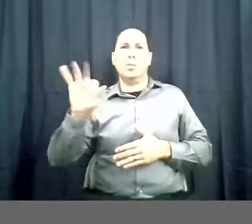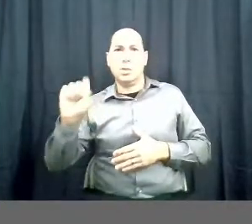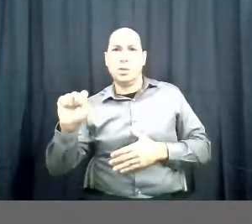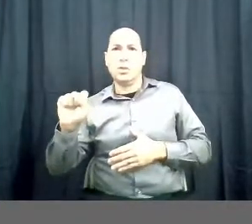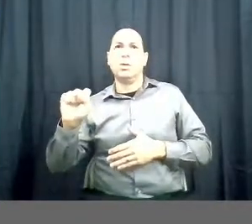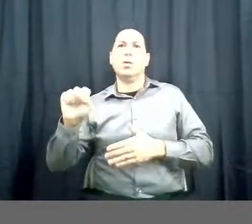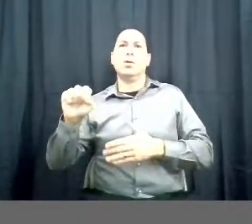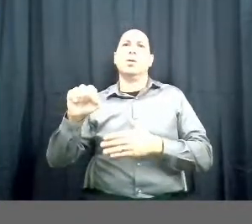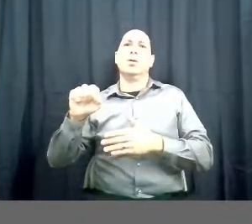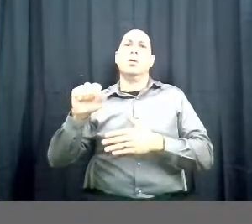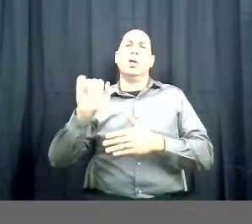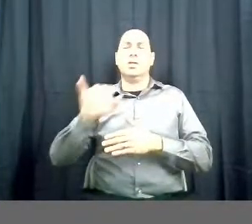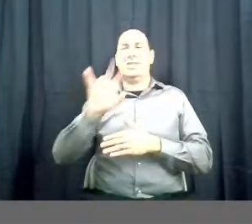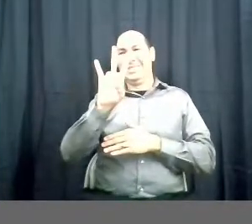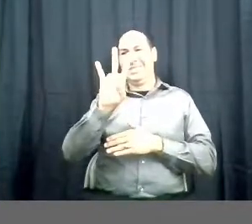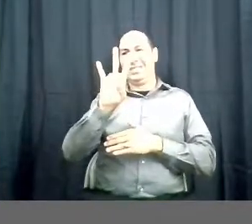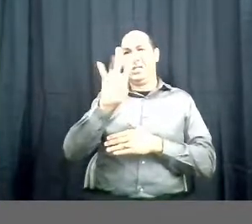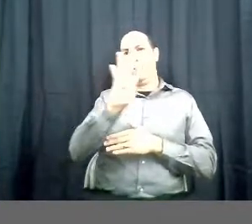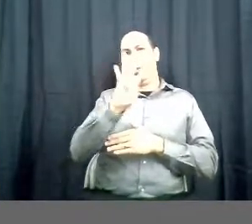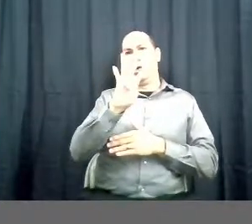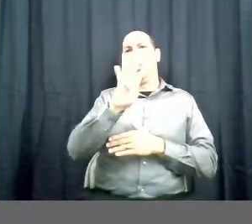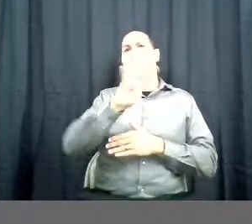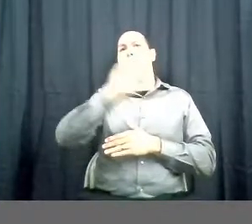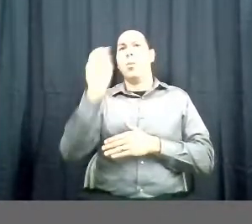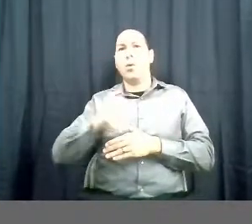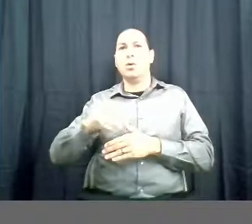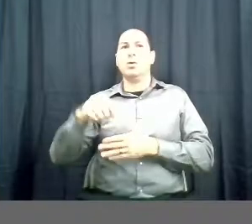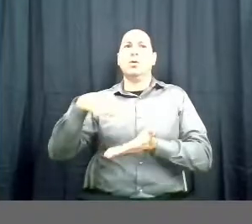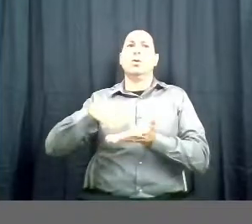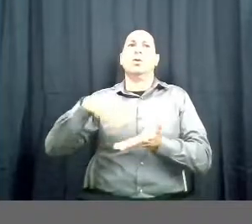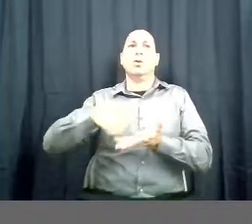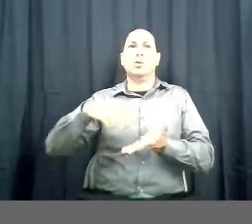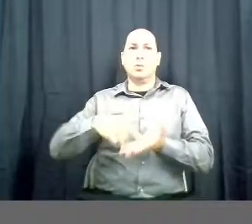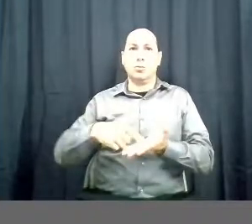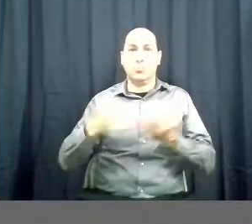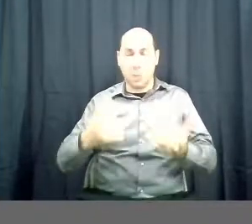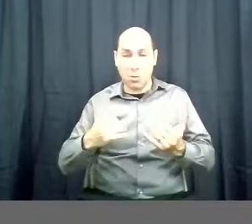obligation. At this time, I'm happy to take any questions, Mr. Chair.